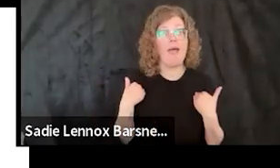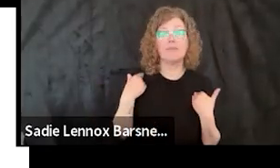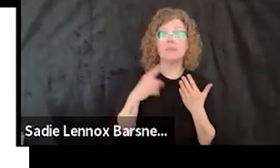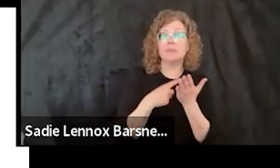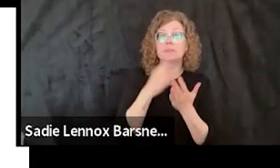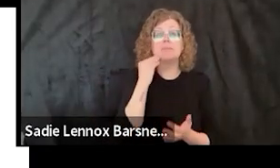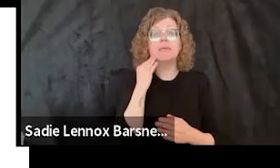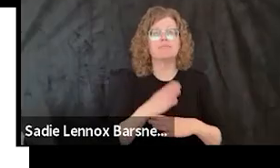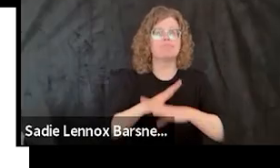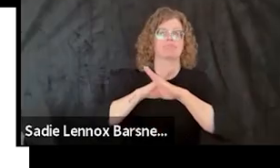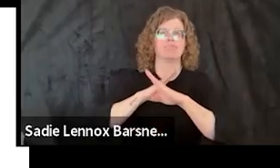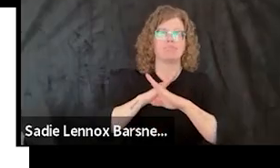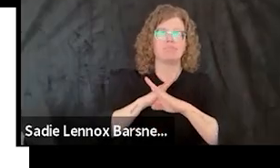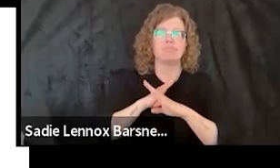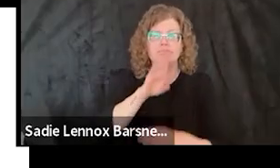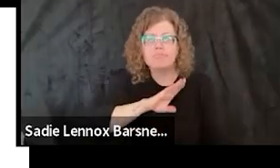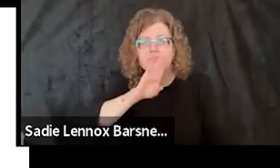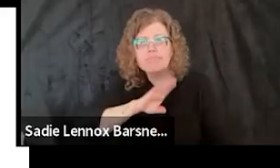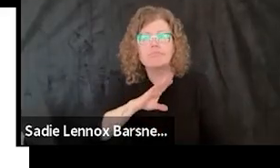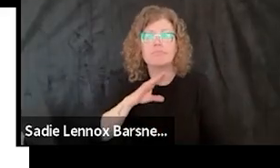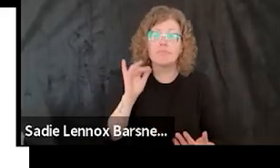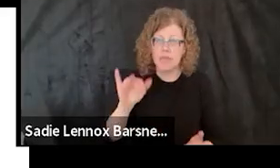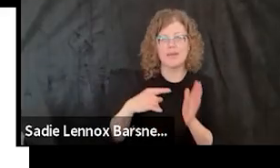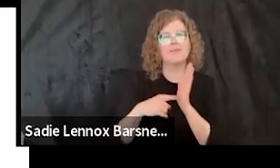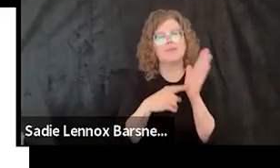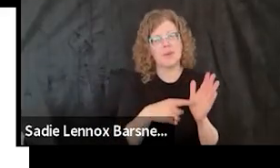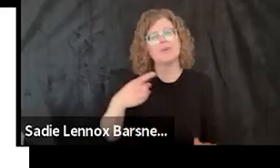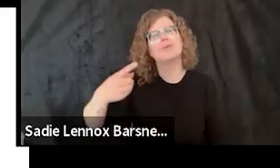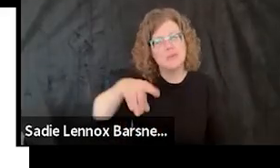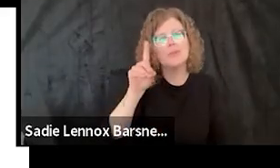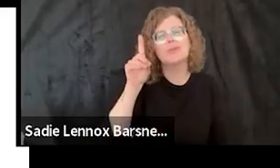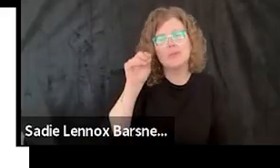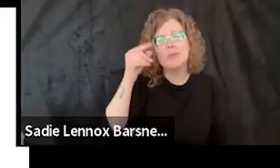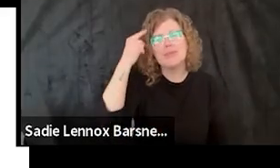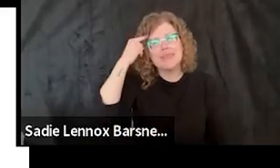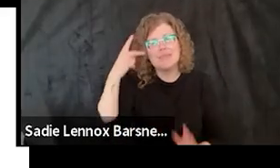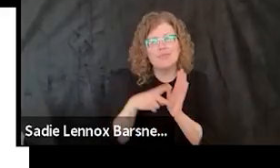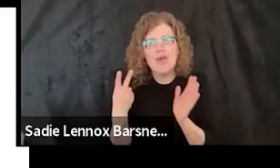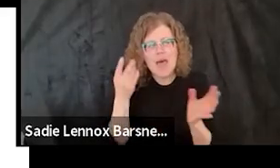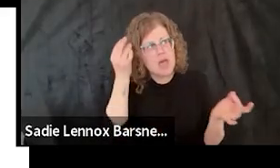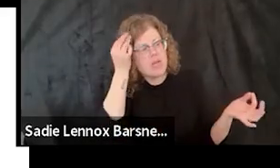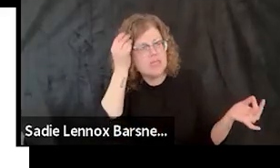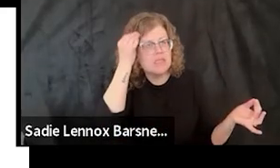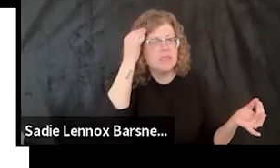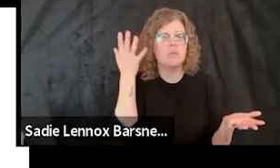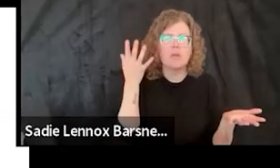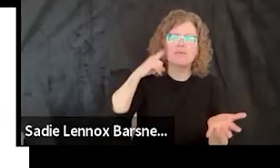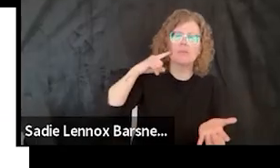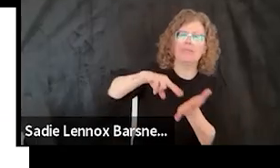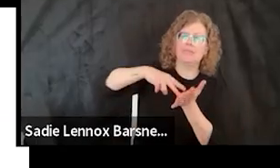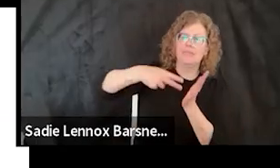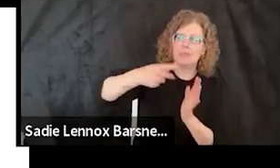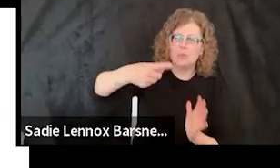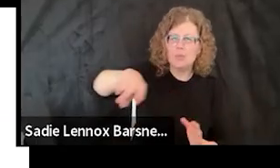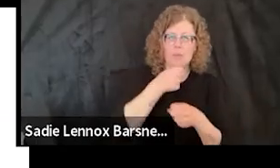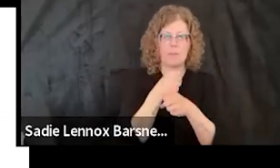you demonstrate potential, thoughtfulness, and intentionality about the way you undertake your work. It